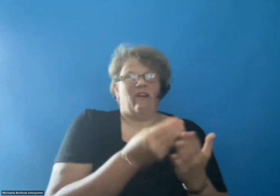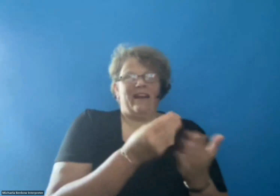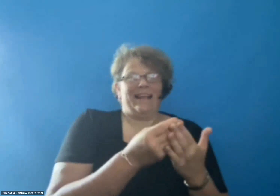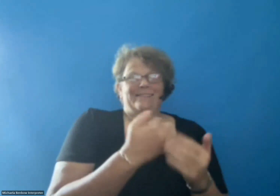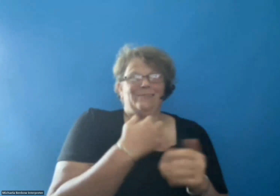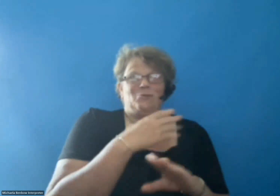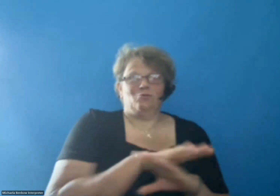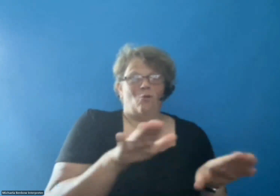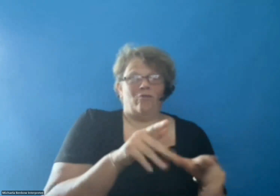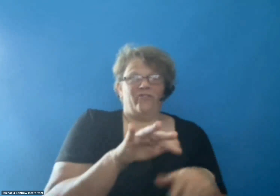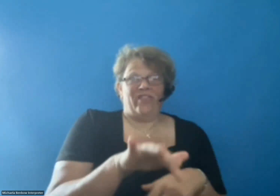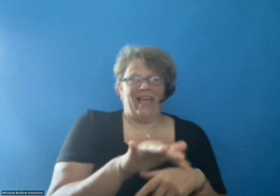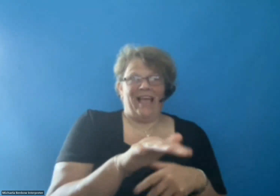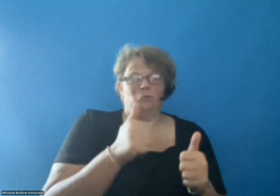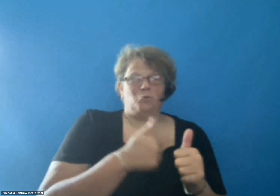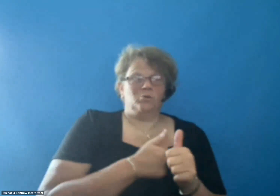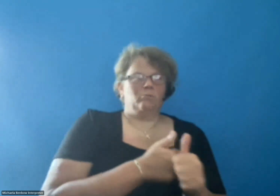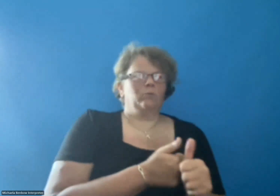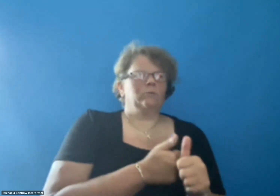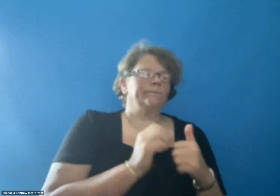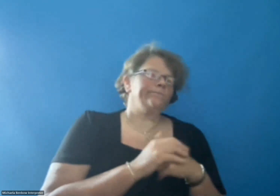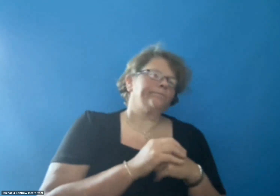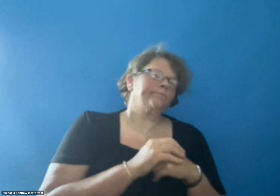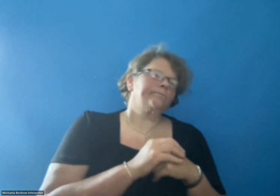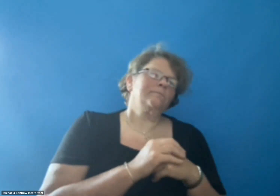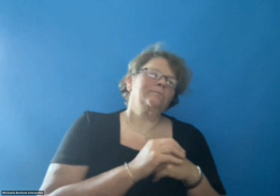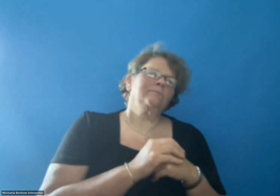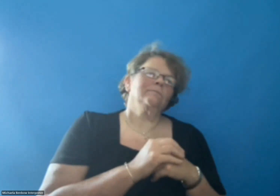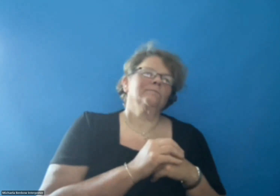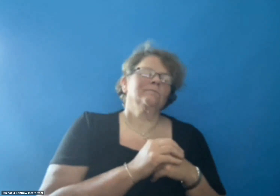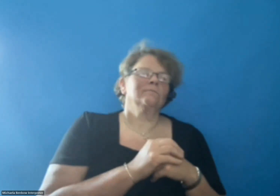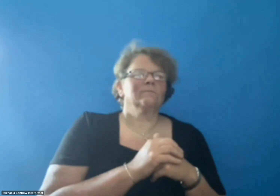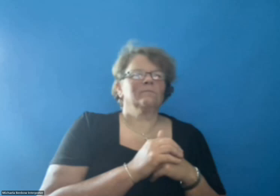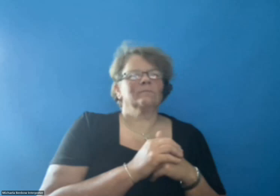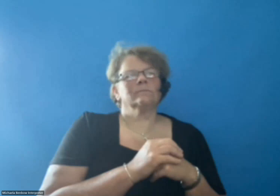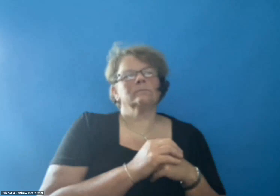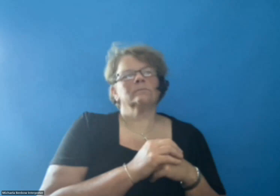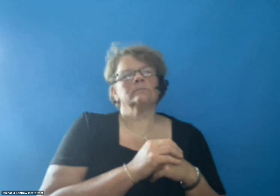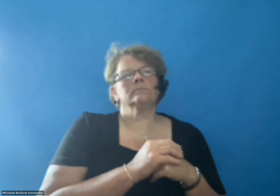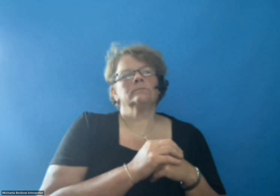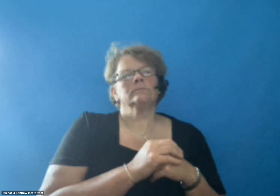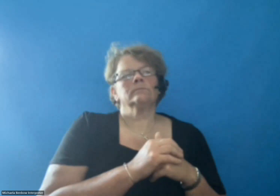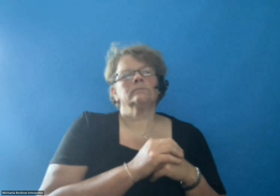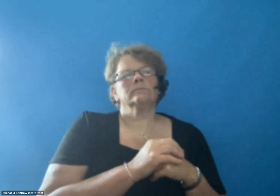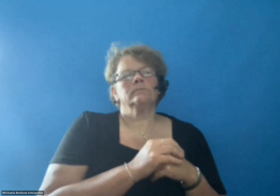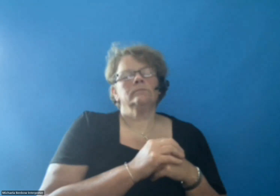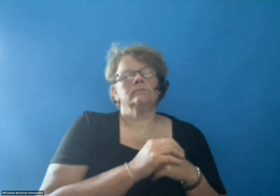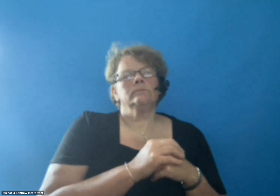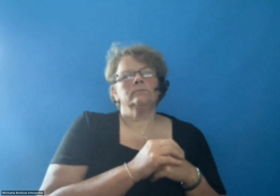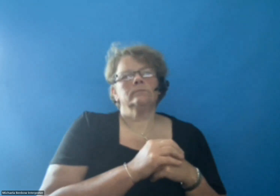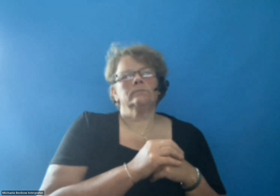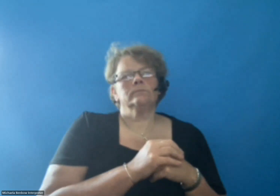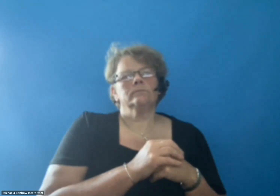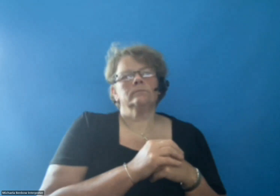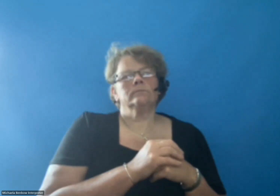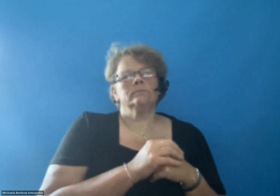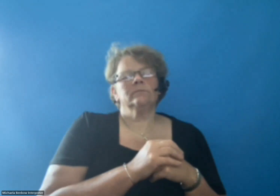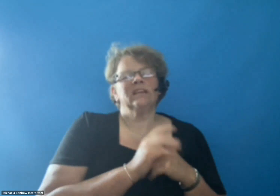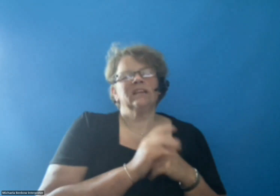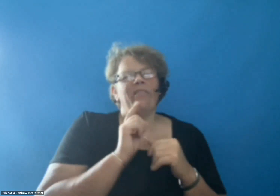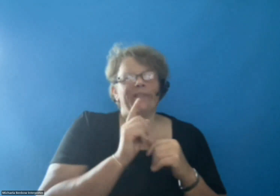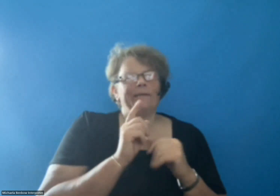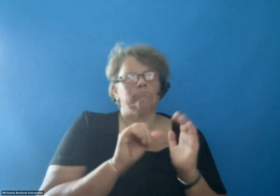Sure. Craig, you can run it. Yeah, so I'll start, and maybe absolutely, that's the most trickiest